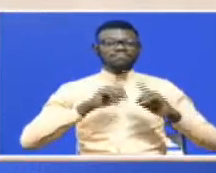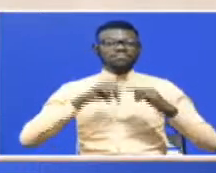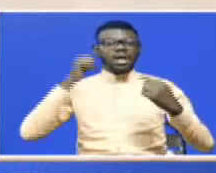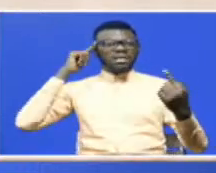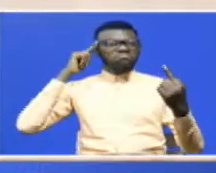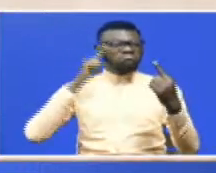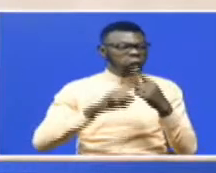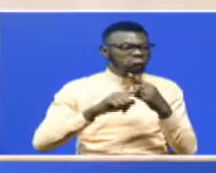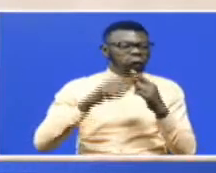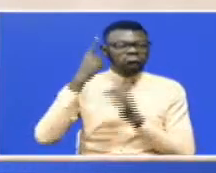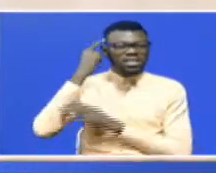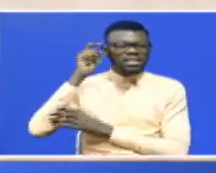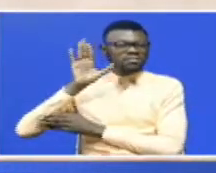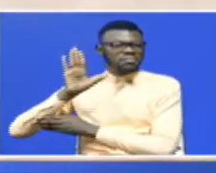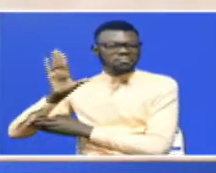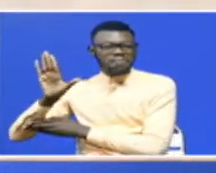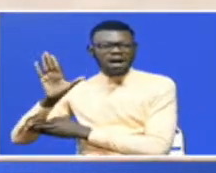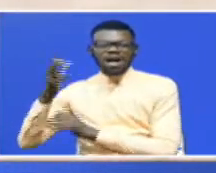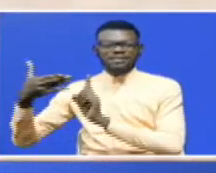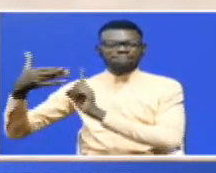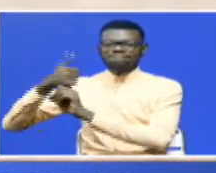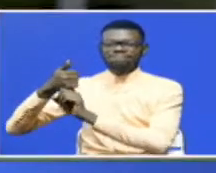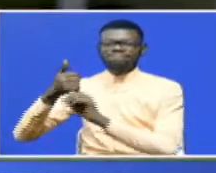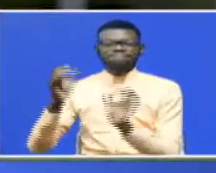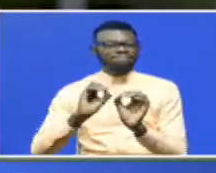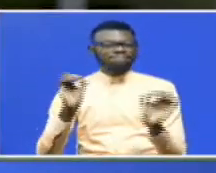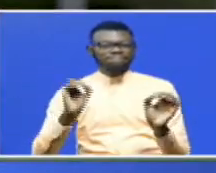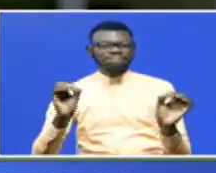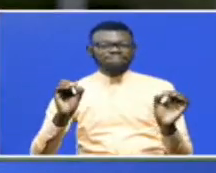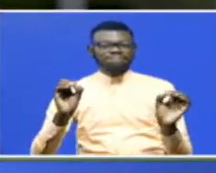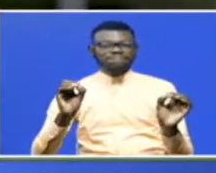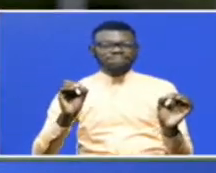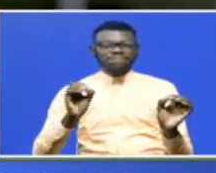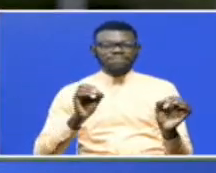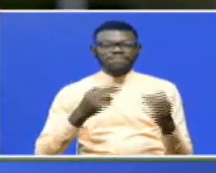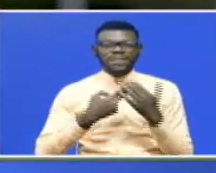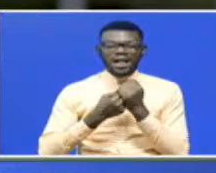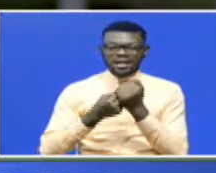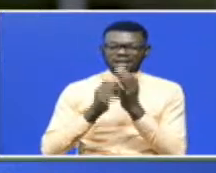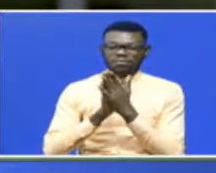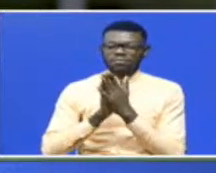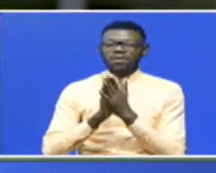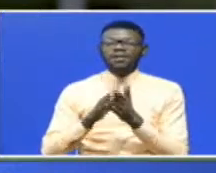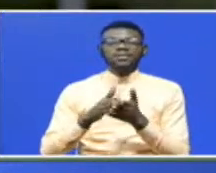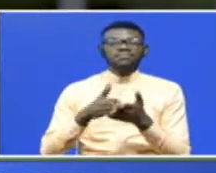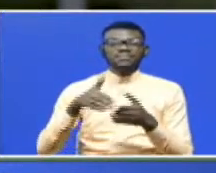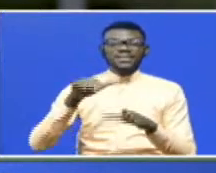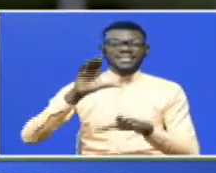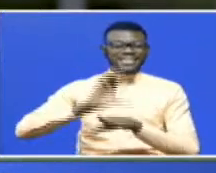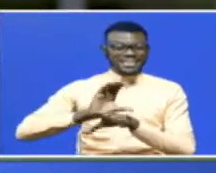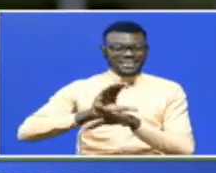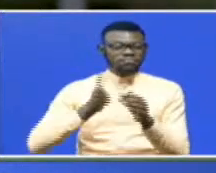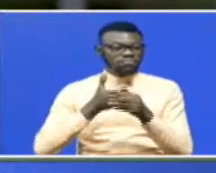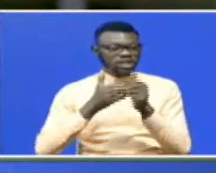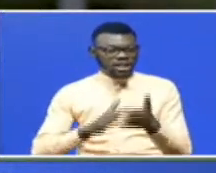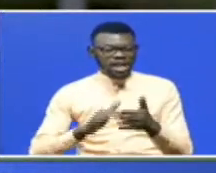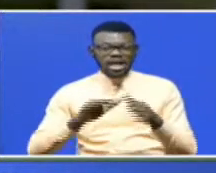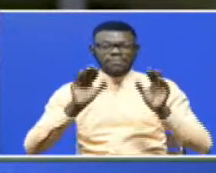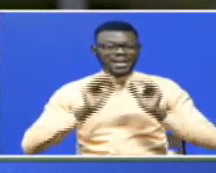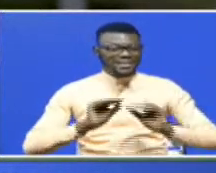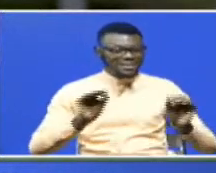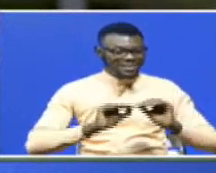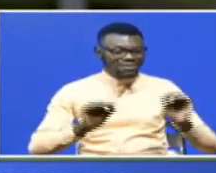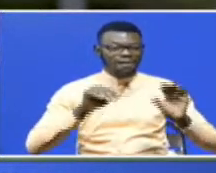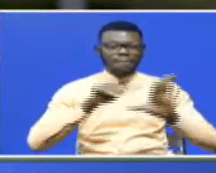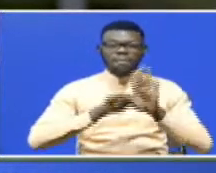and going to school becomes a non-issue in the society. In partnership with faith leaders and the church, we actually train